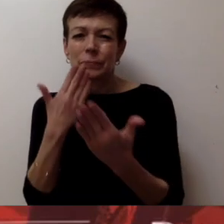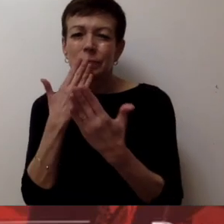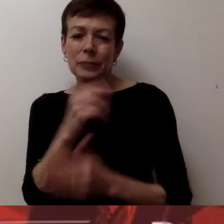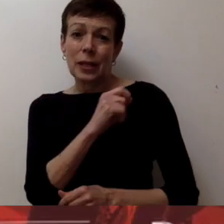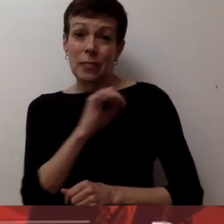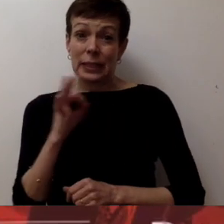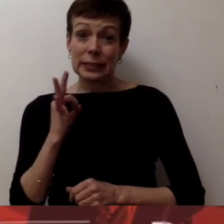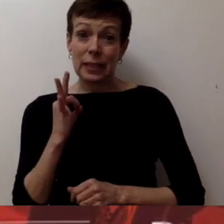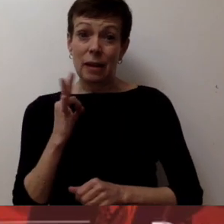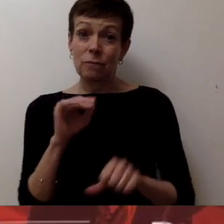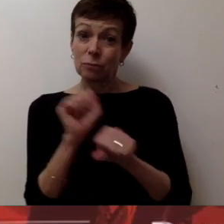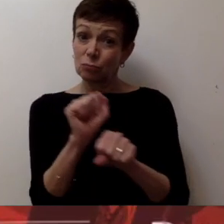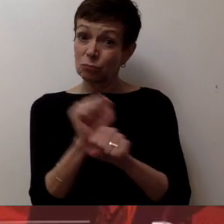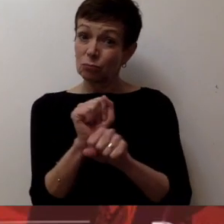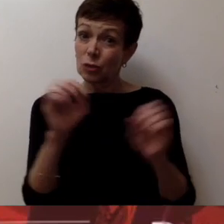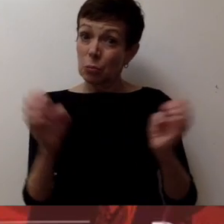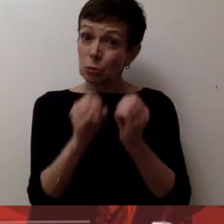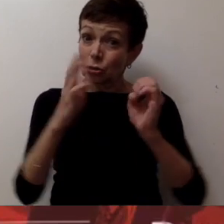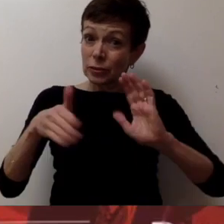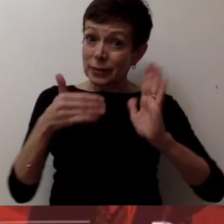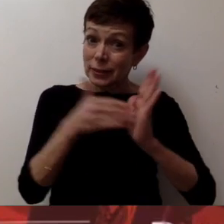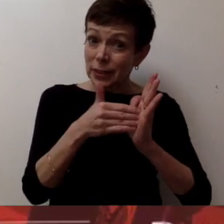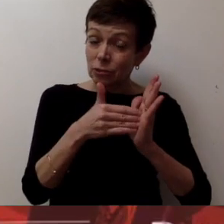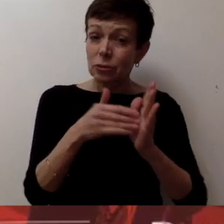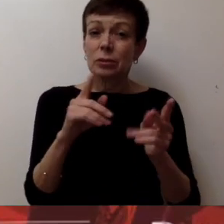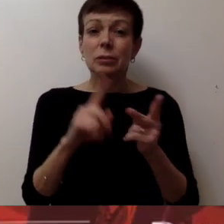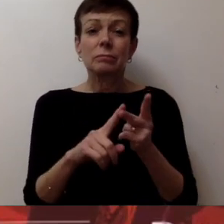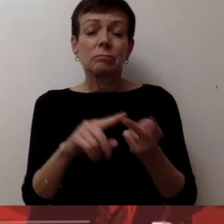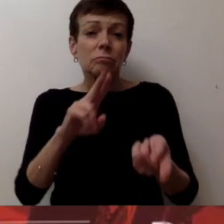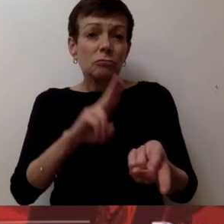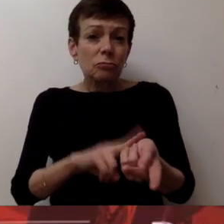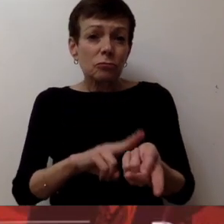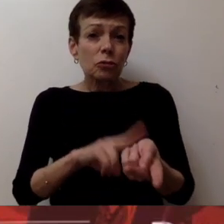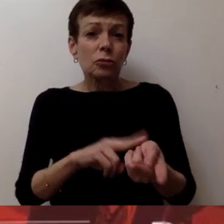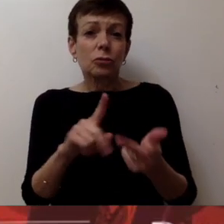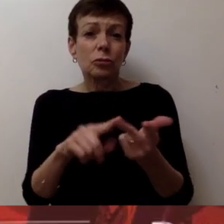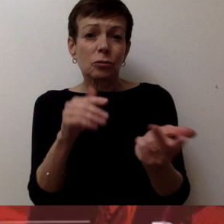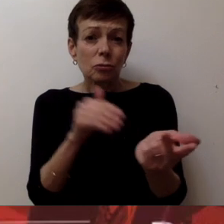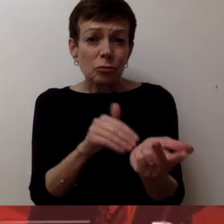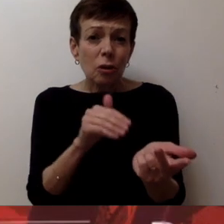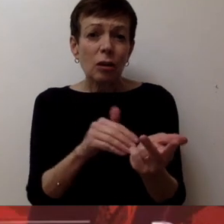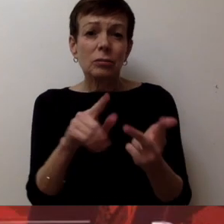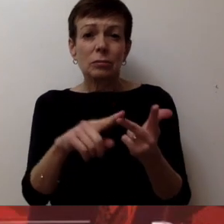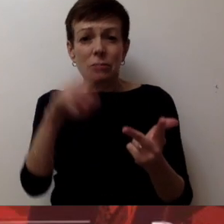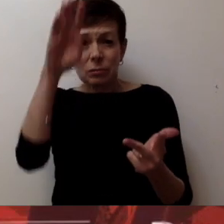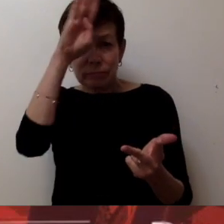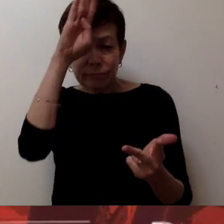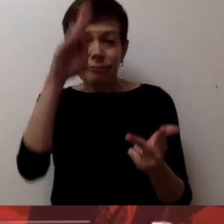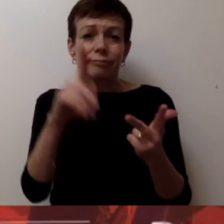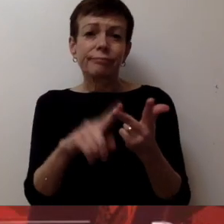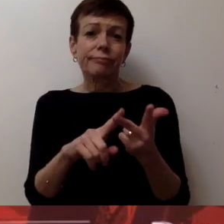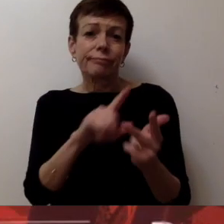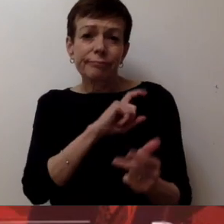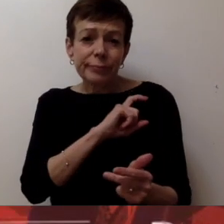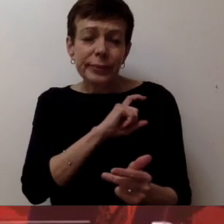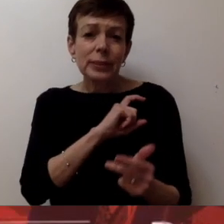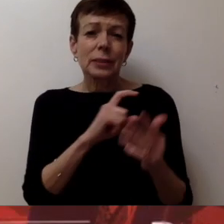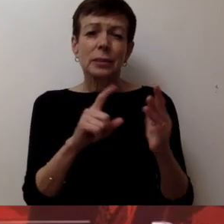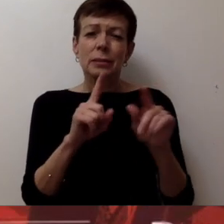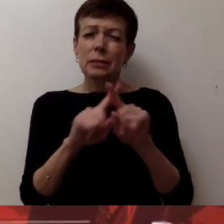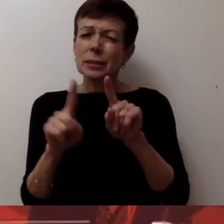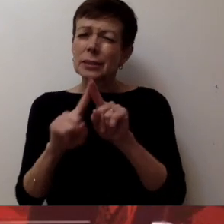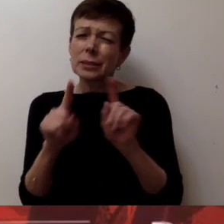our Emergency Operations Center, our frontline essential workers, volunteers, many local organizations